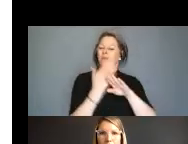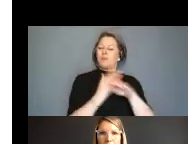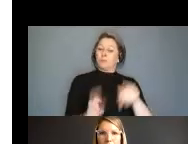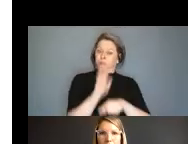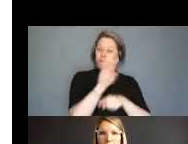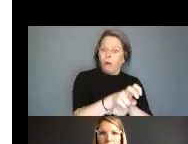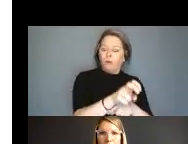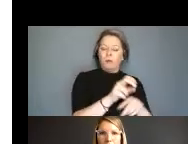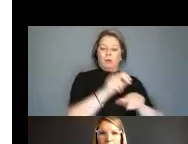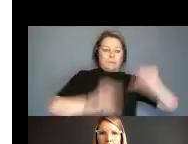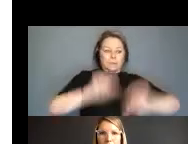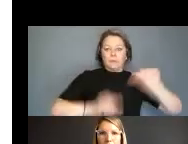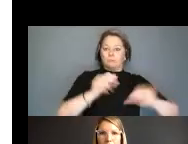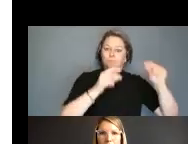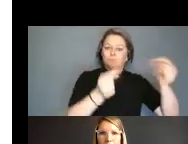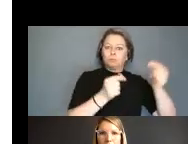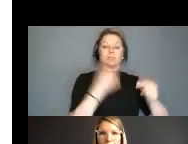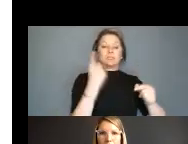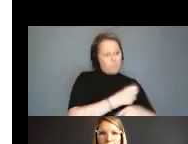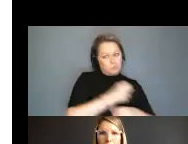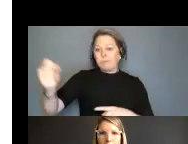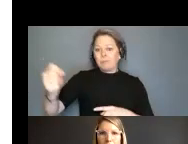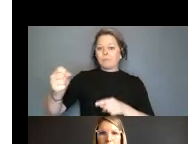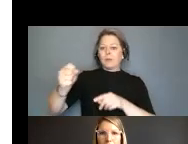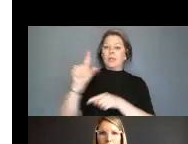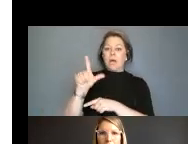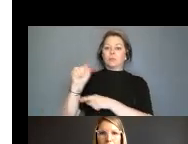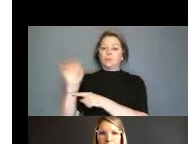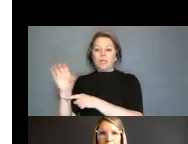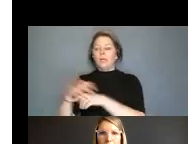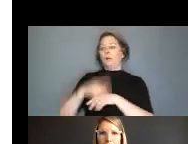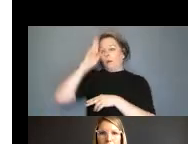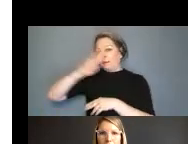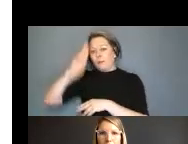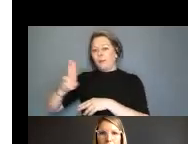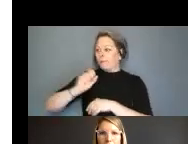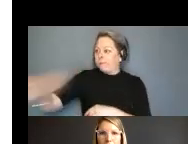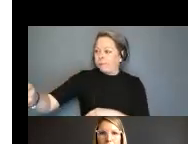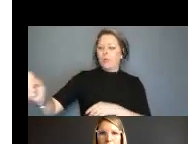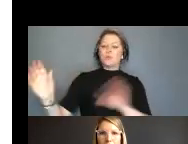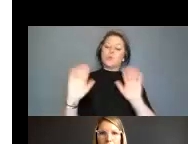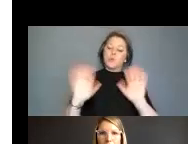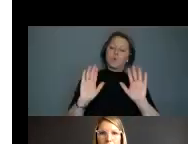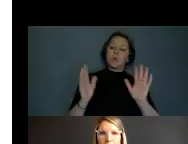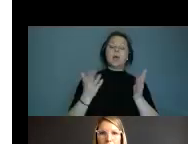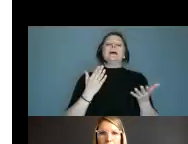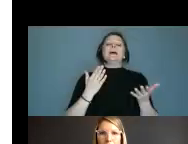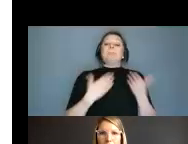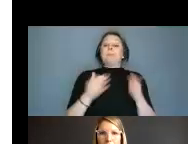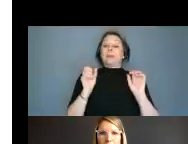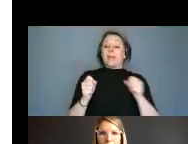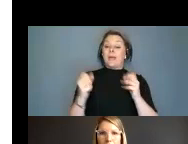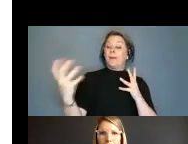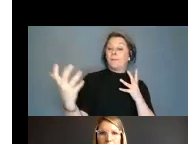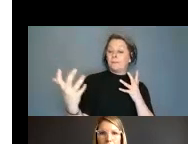we bring someone into long-term care or hospital and detain them and assess, maybe there's more ways to meet the person where they